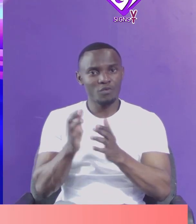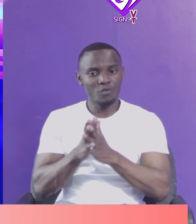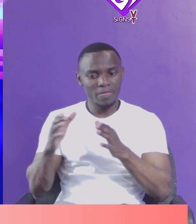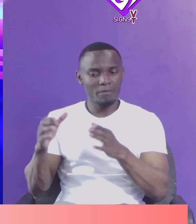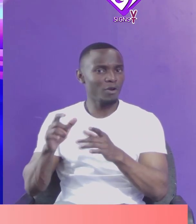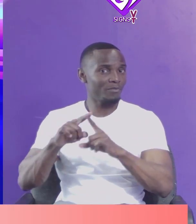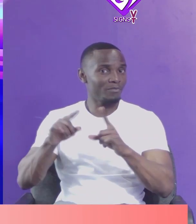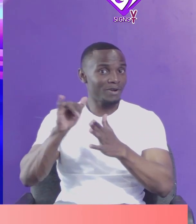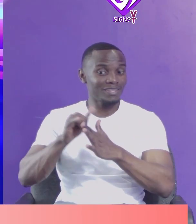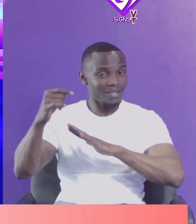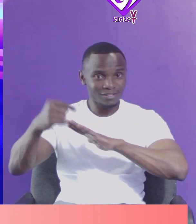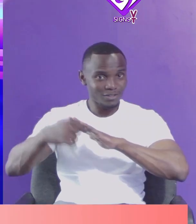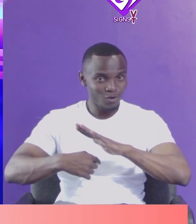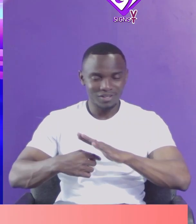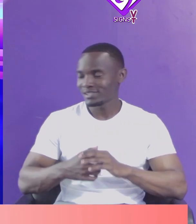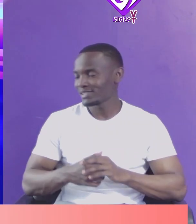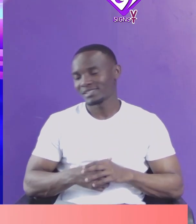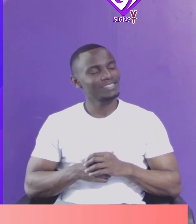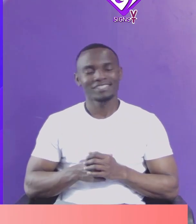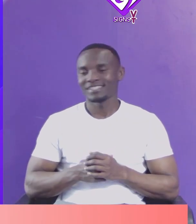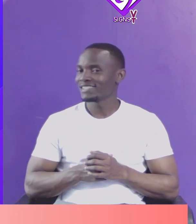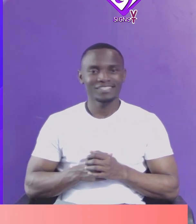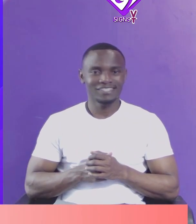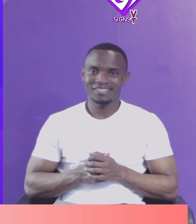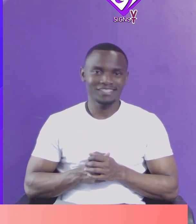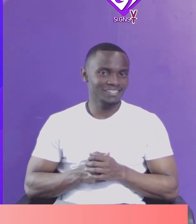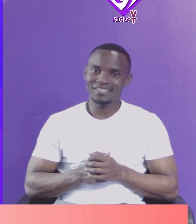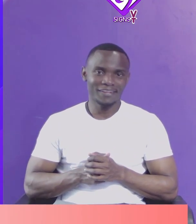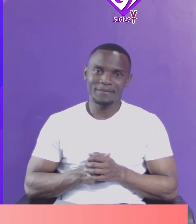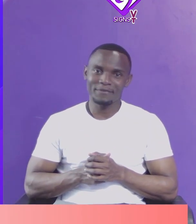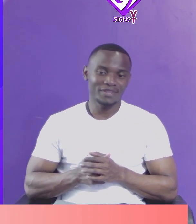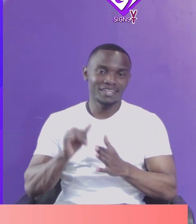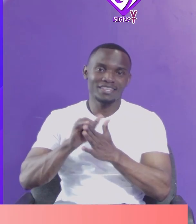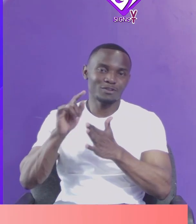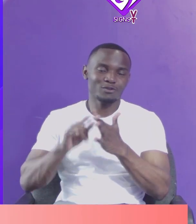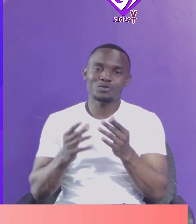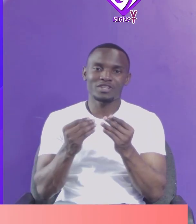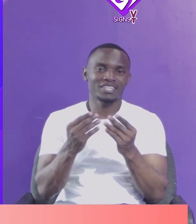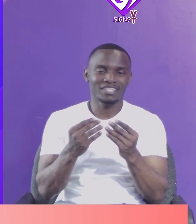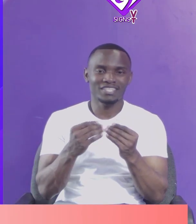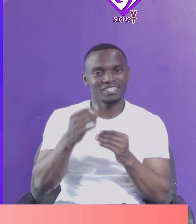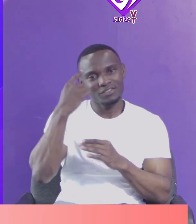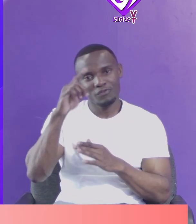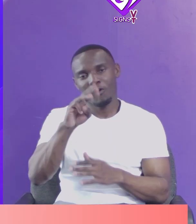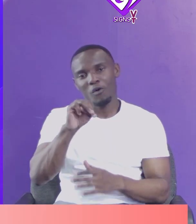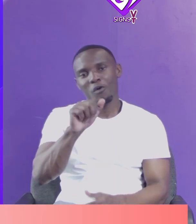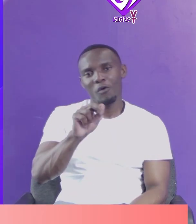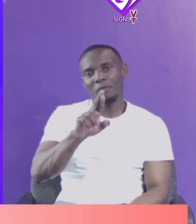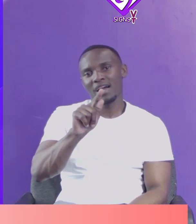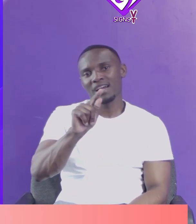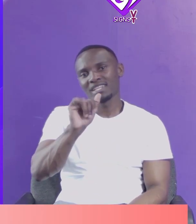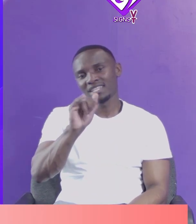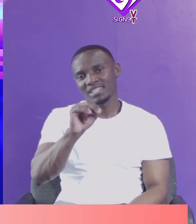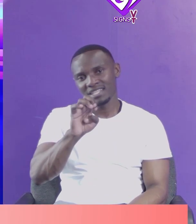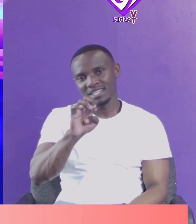goal, costed them. Kidogo hiyo. Yeah. That was an easy one for Martinelli to go past. Yes. But I think